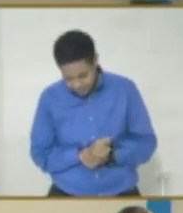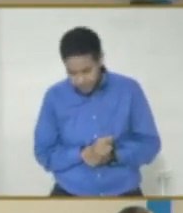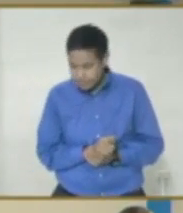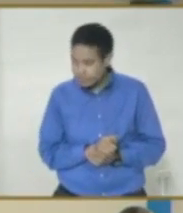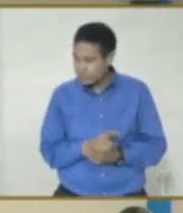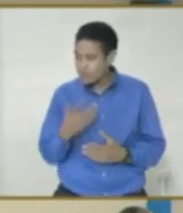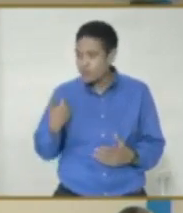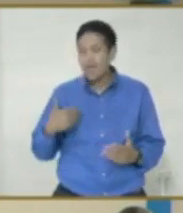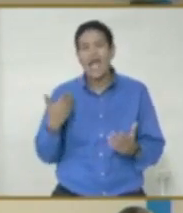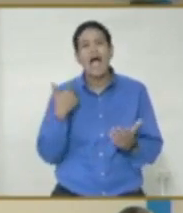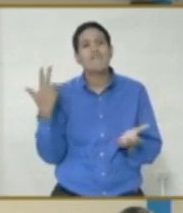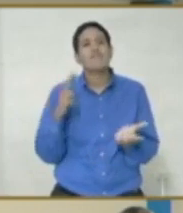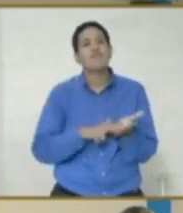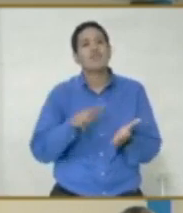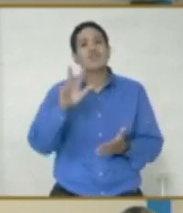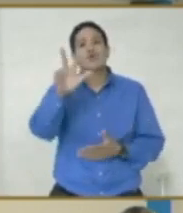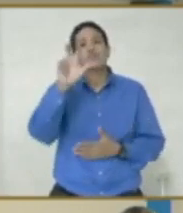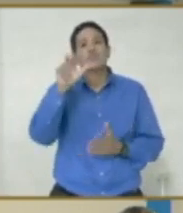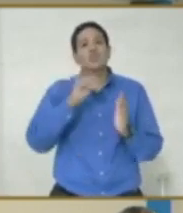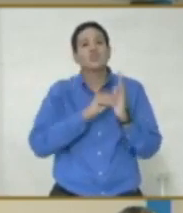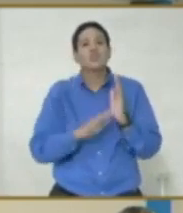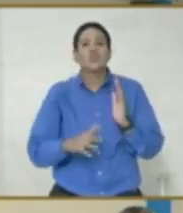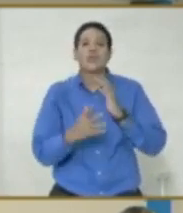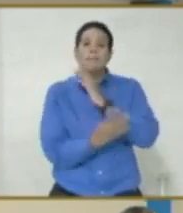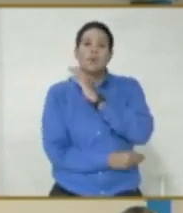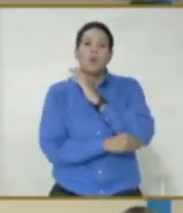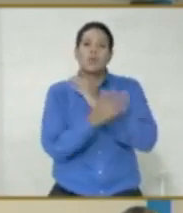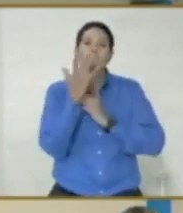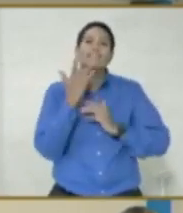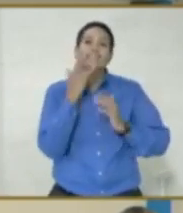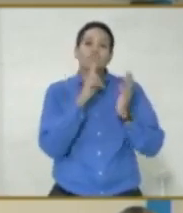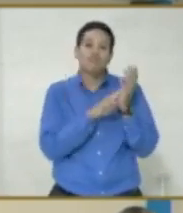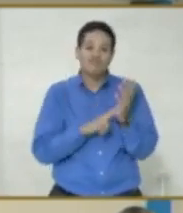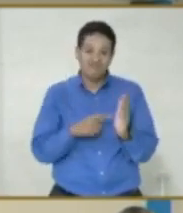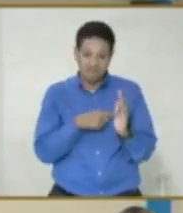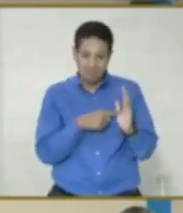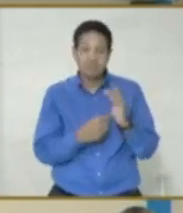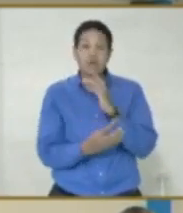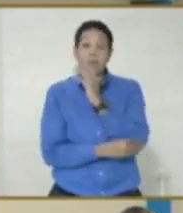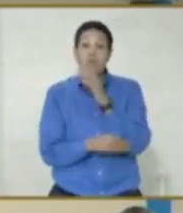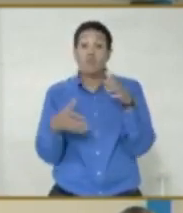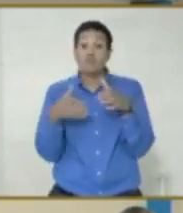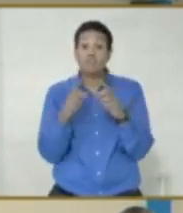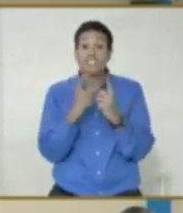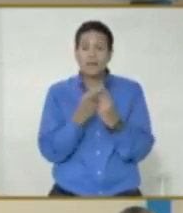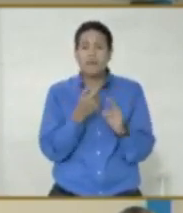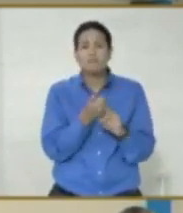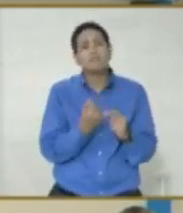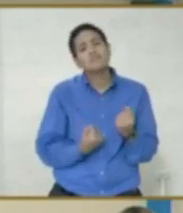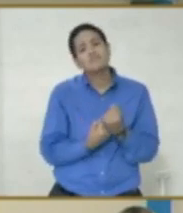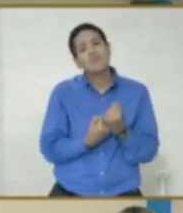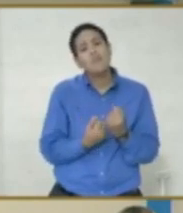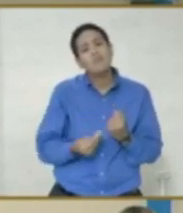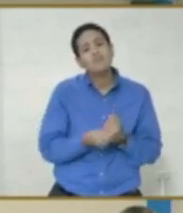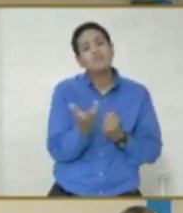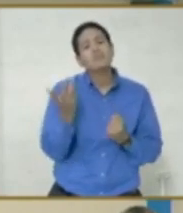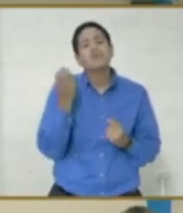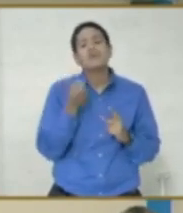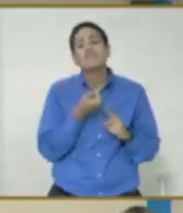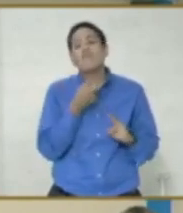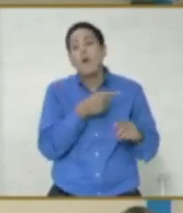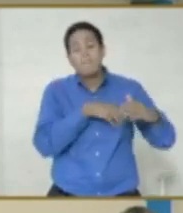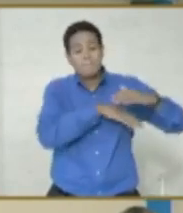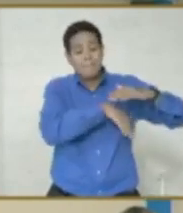3,300 students who are registered as poor, and the Poor Relief Departments offer assistance from